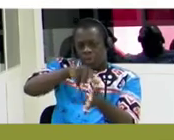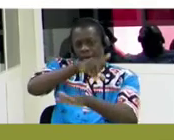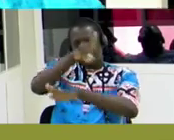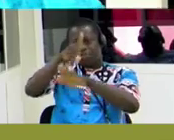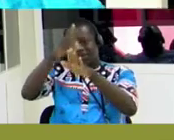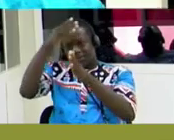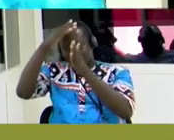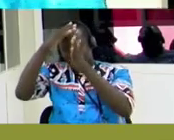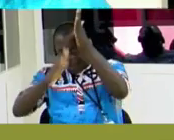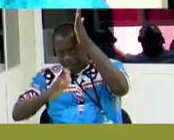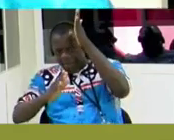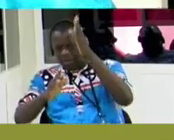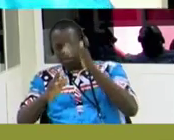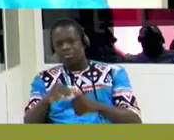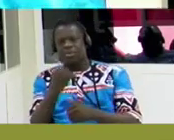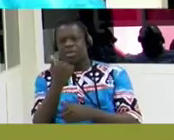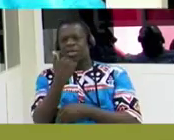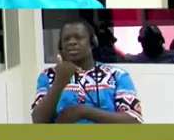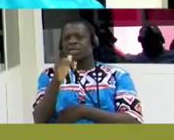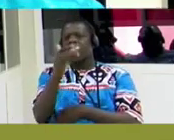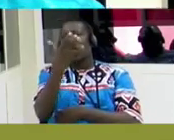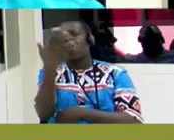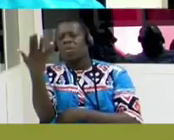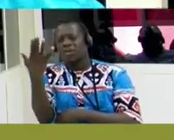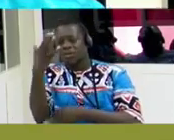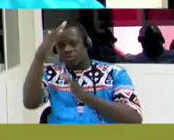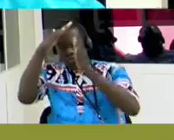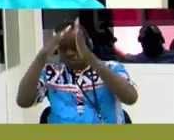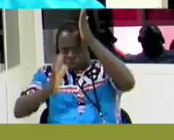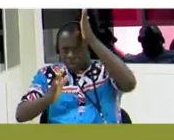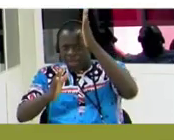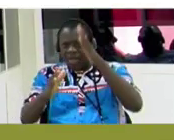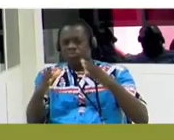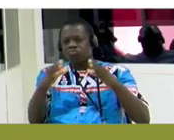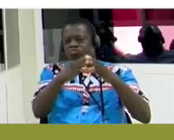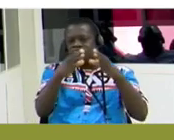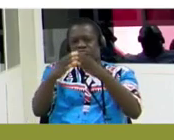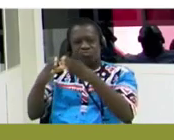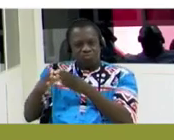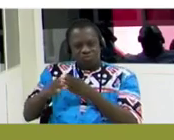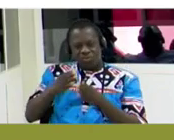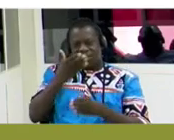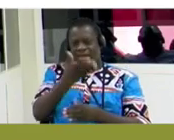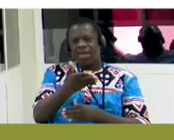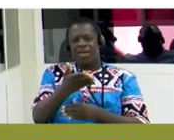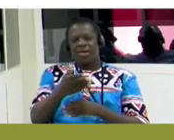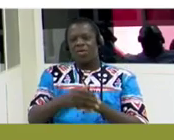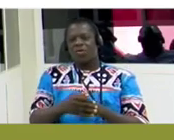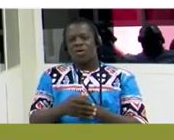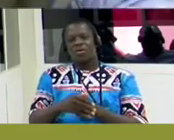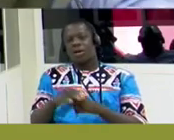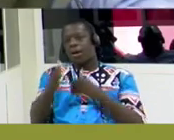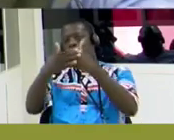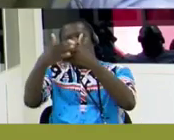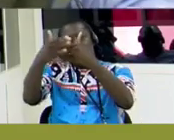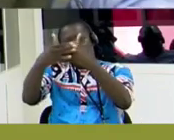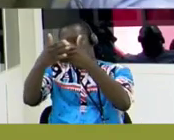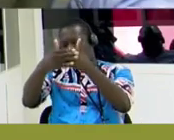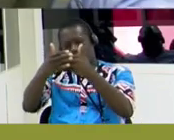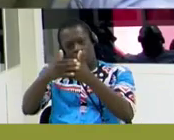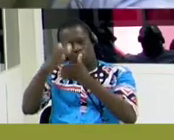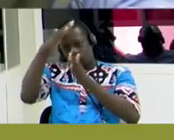many soldiers gathered at the point? Actually, there were many anyway. Can you give us an